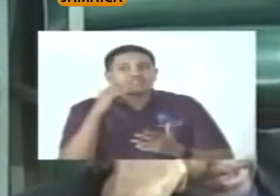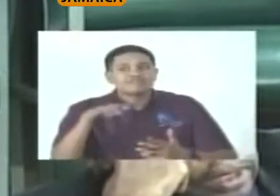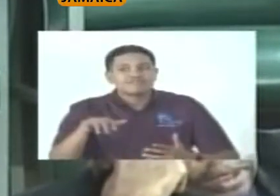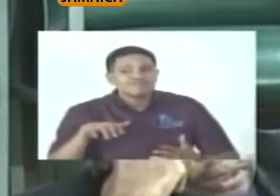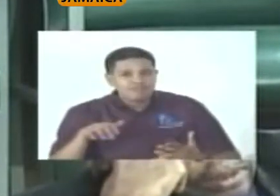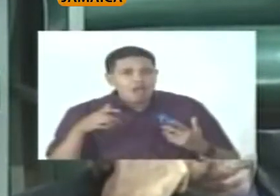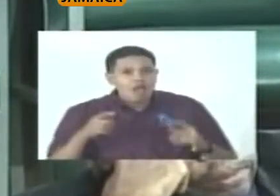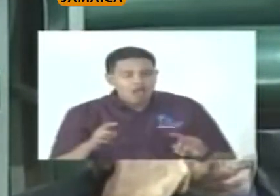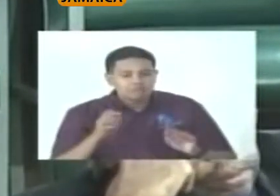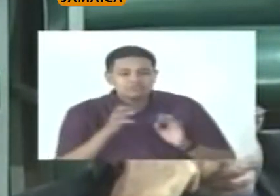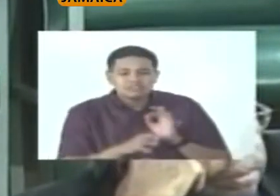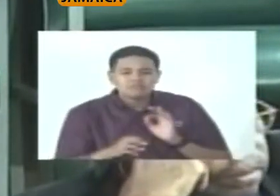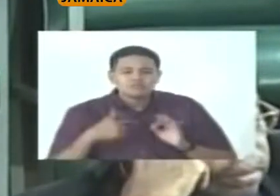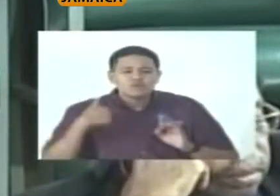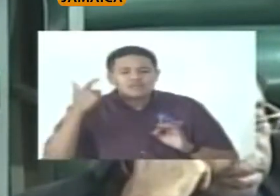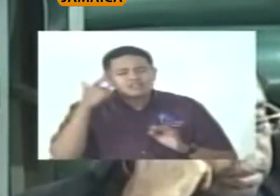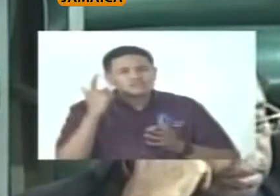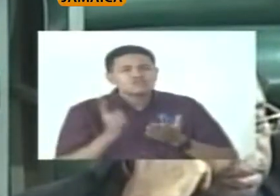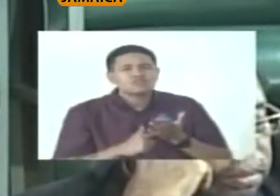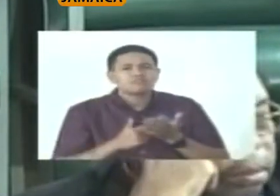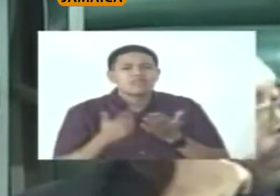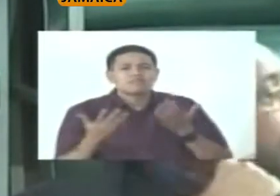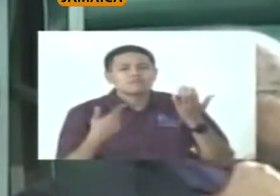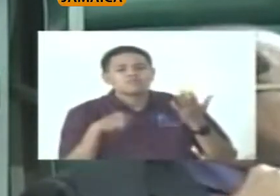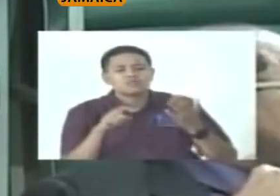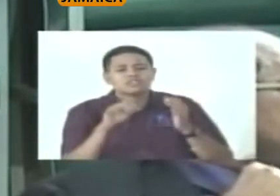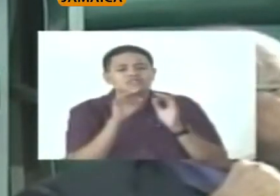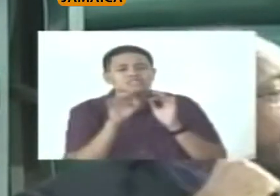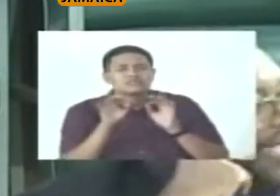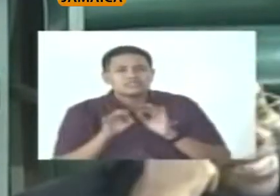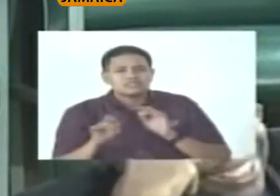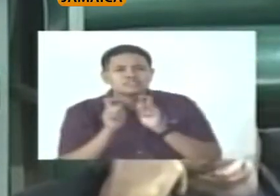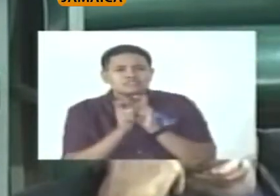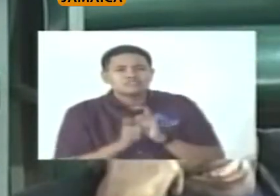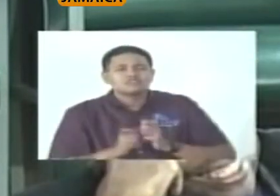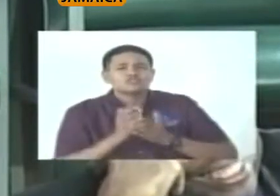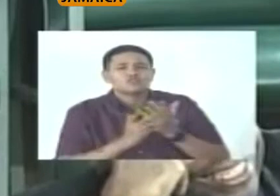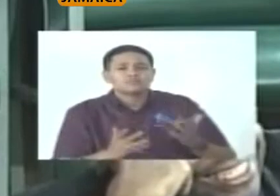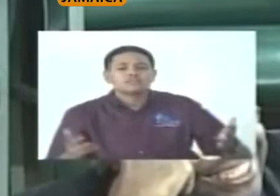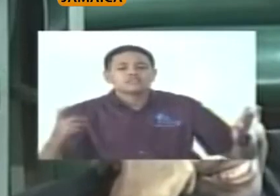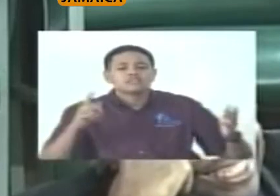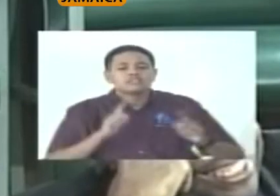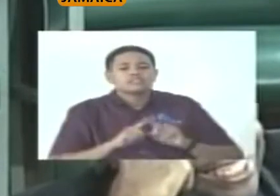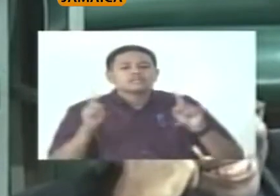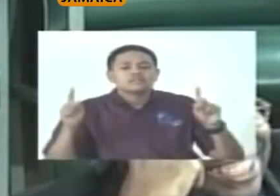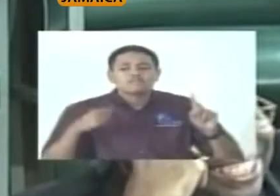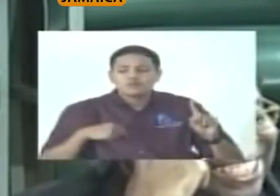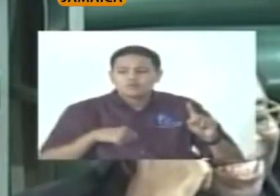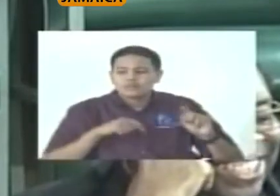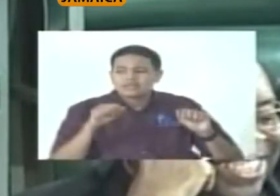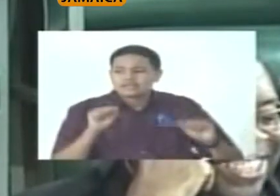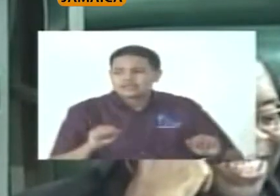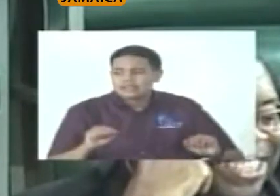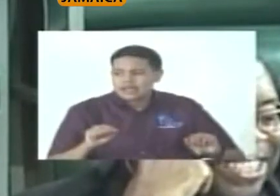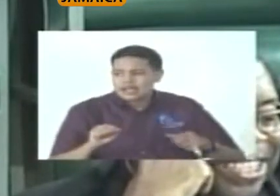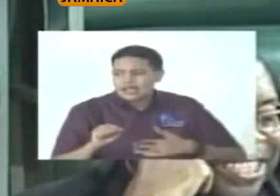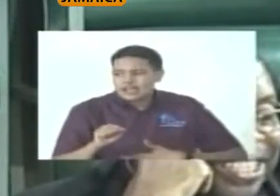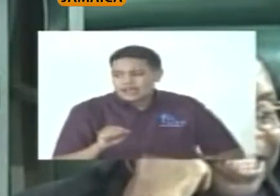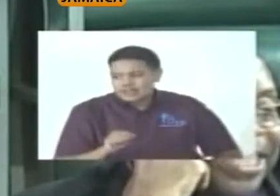So sometimes I think maybe we need to word some things a little differently so that we can.